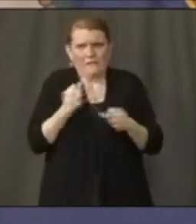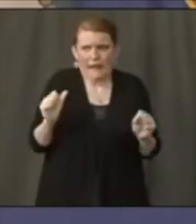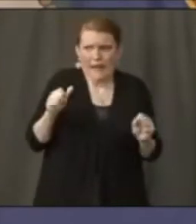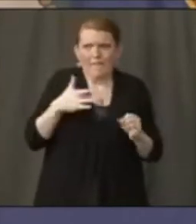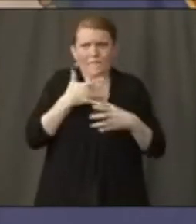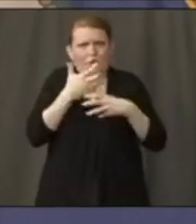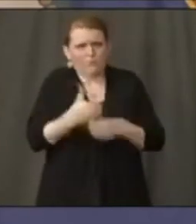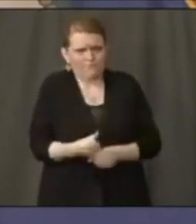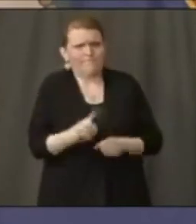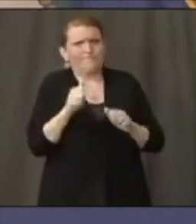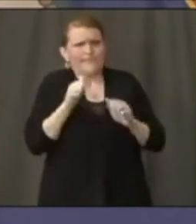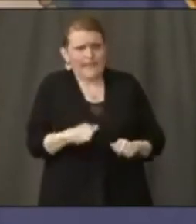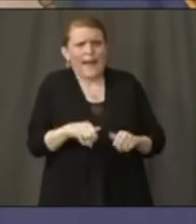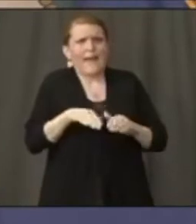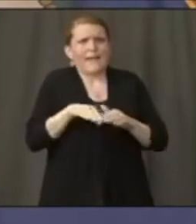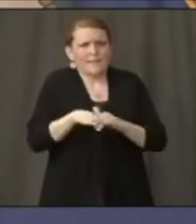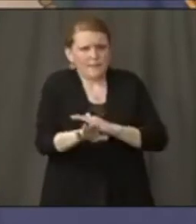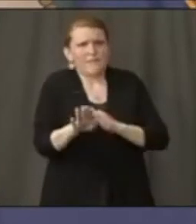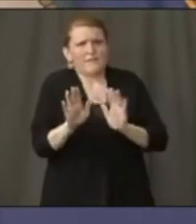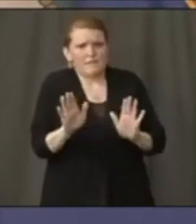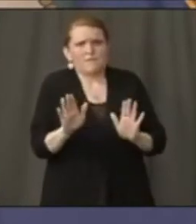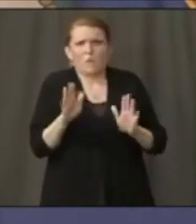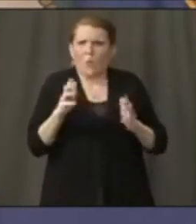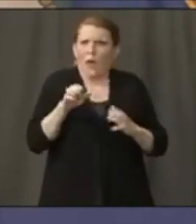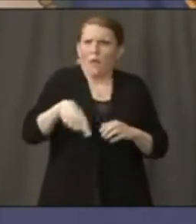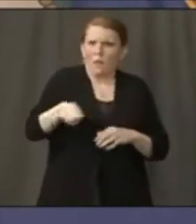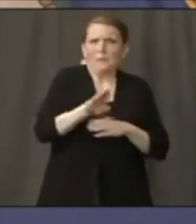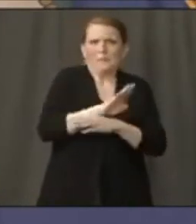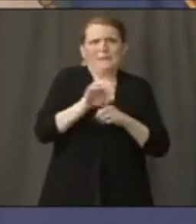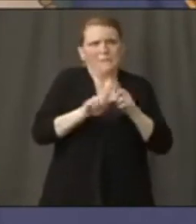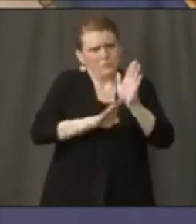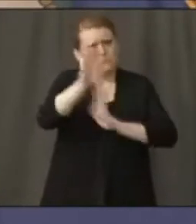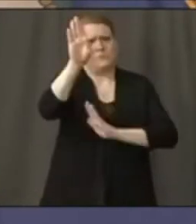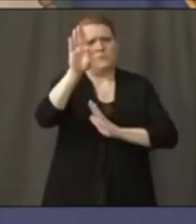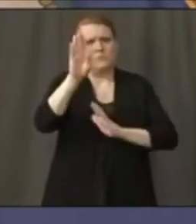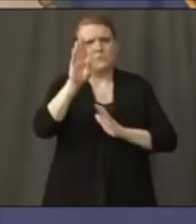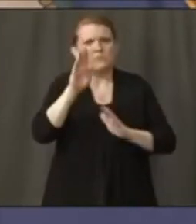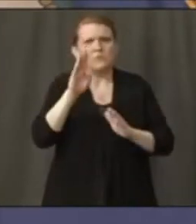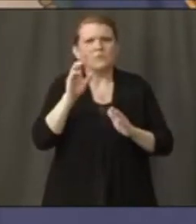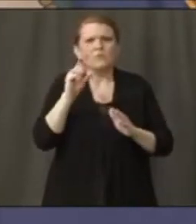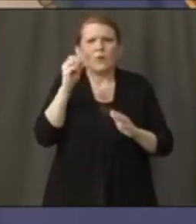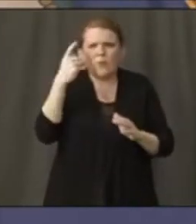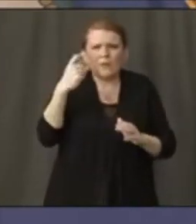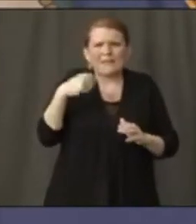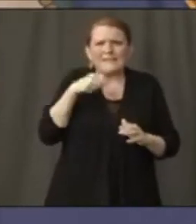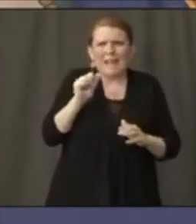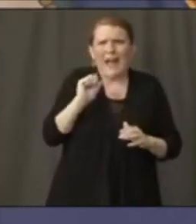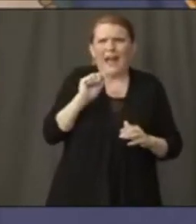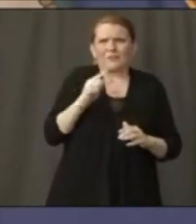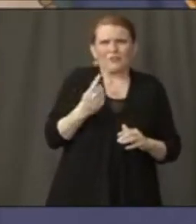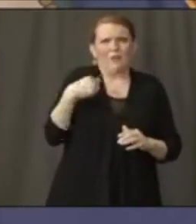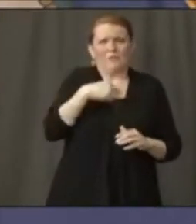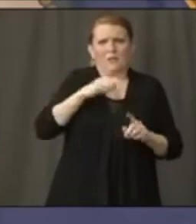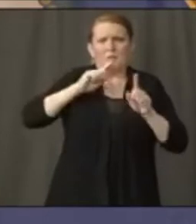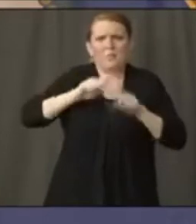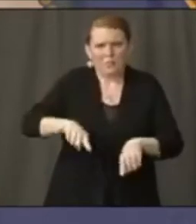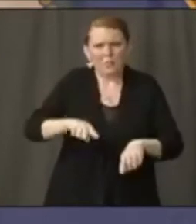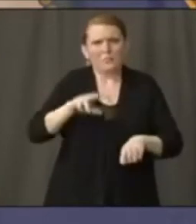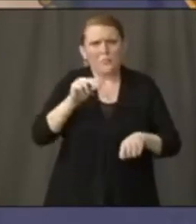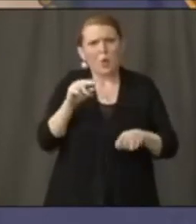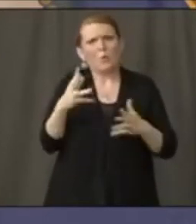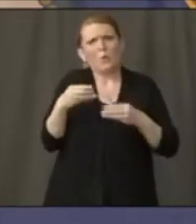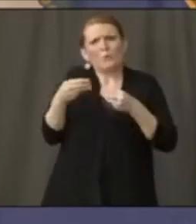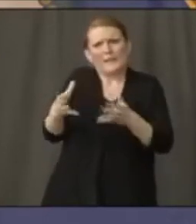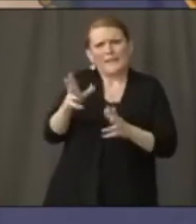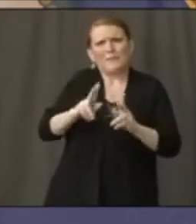that point, they'll be more comfortable to go inside as well. So it's simply not our dictate. It's also the consumers. But I think let's err on the side